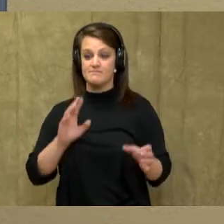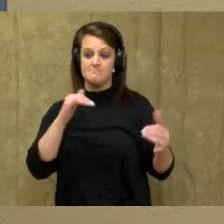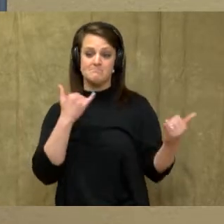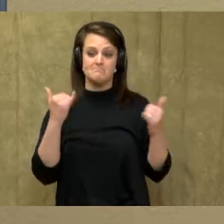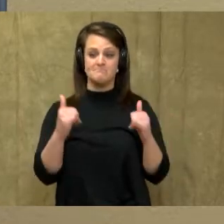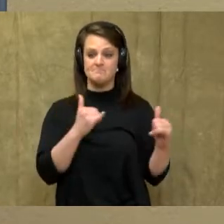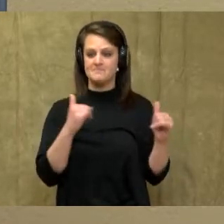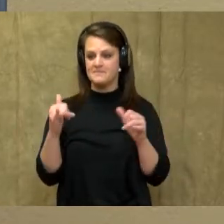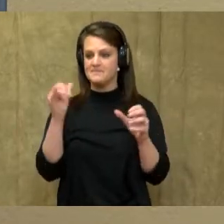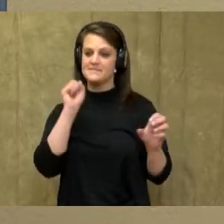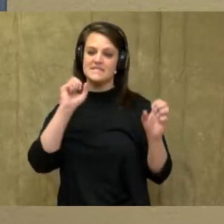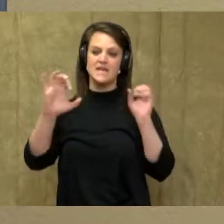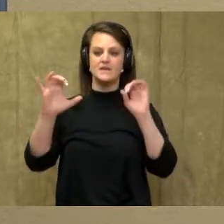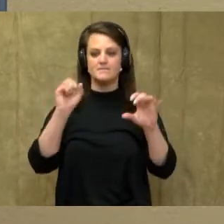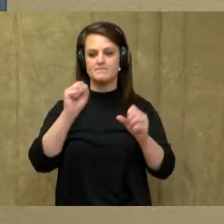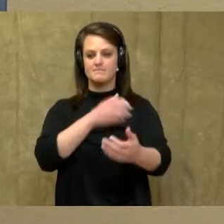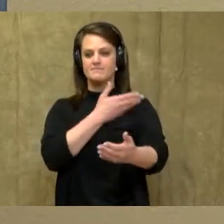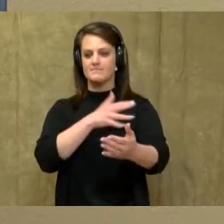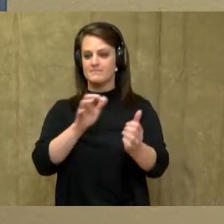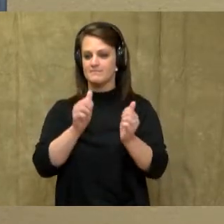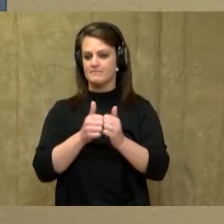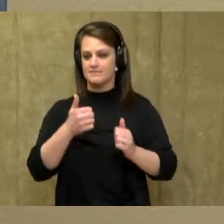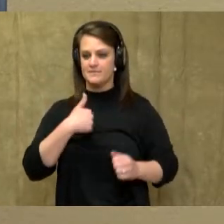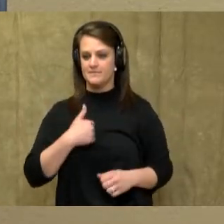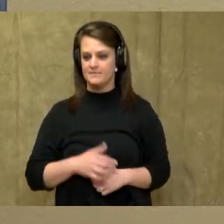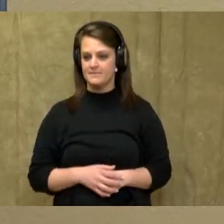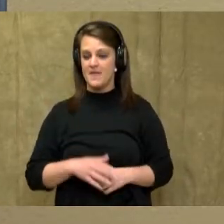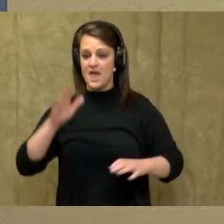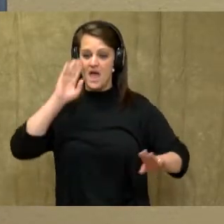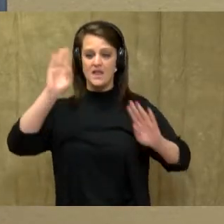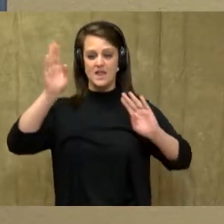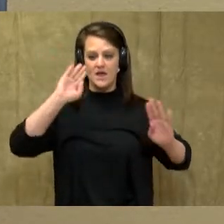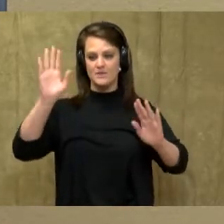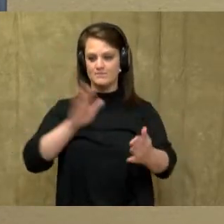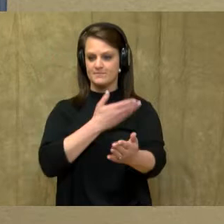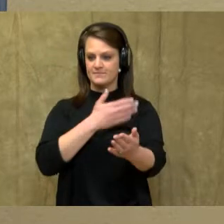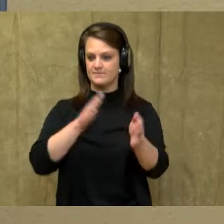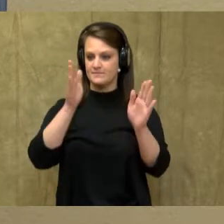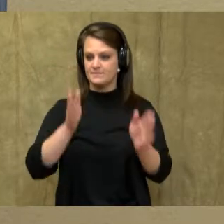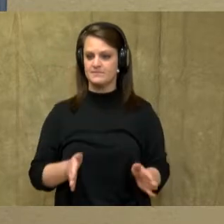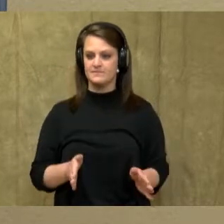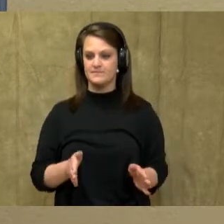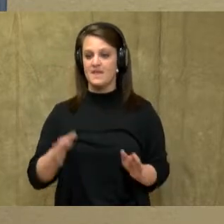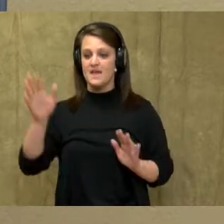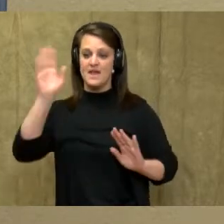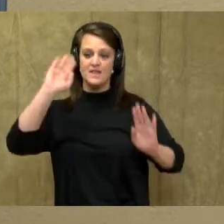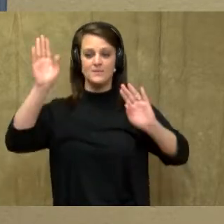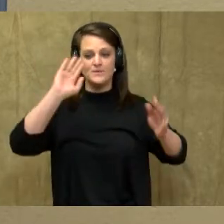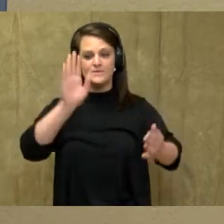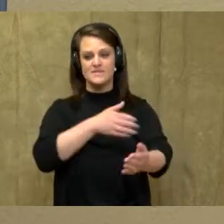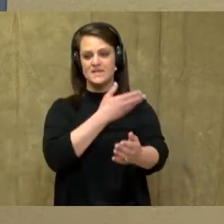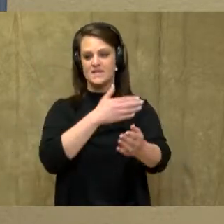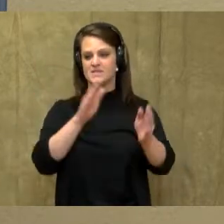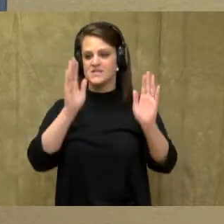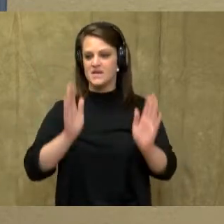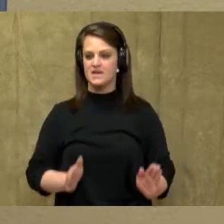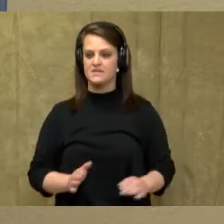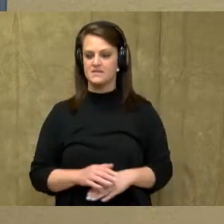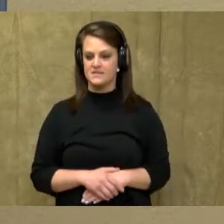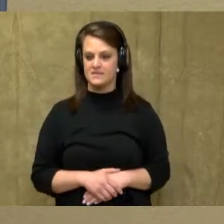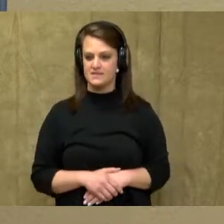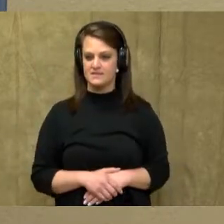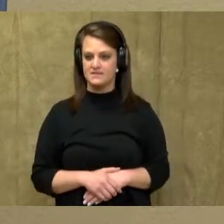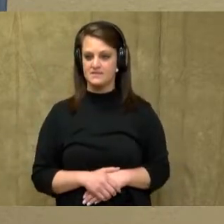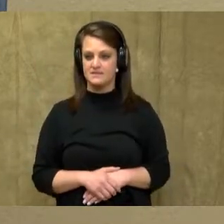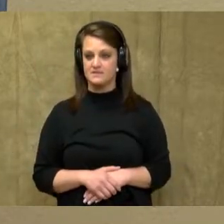play and sing along. Hello, musicians. Hello,